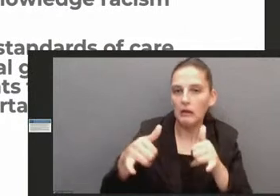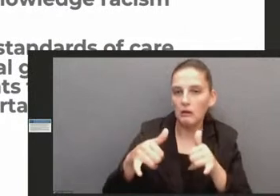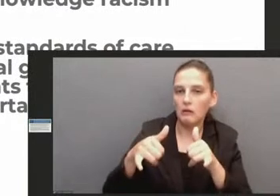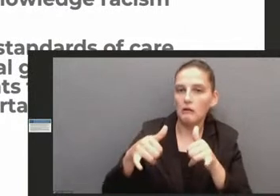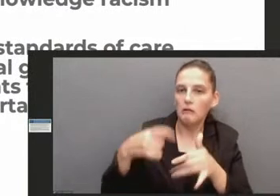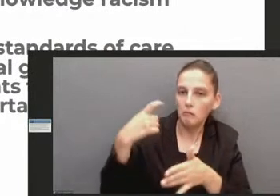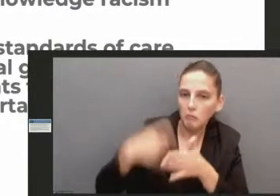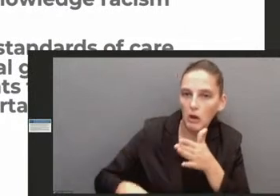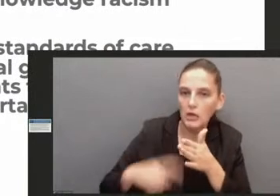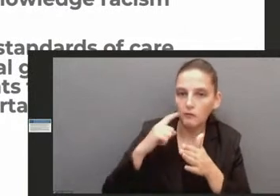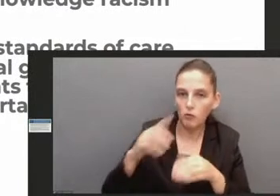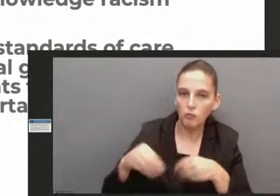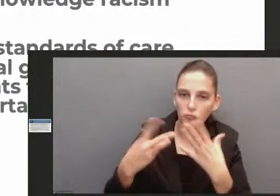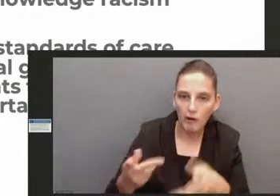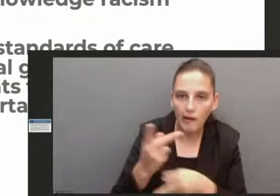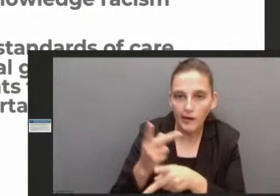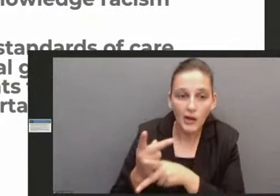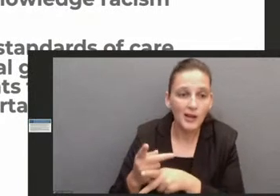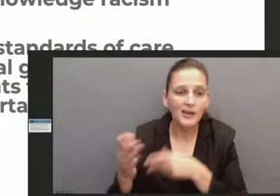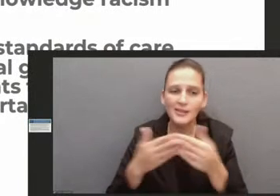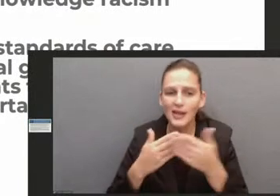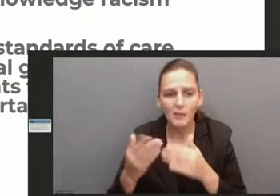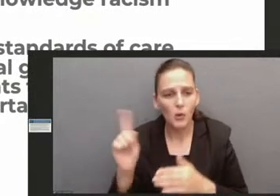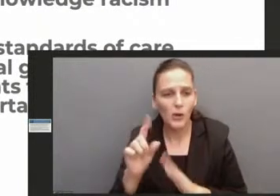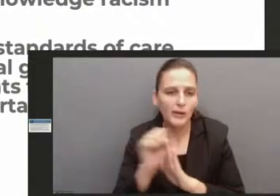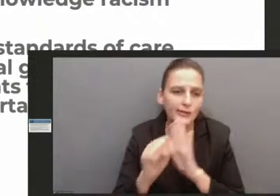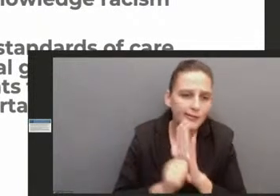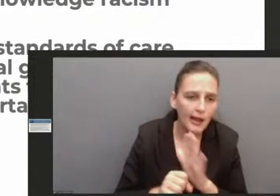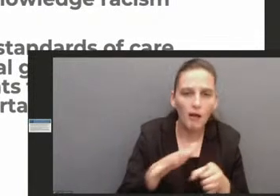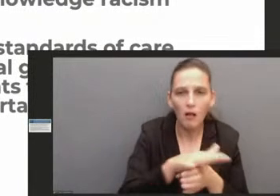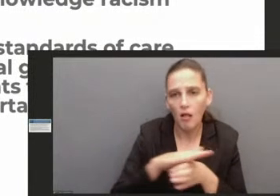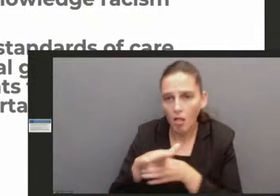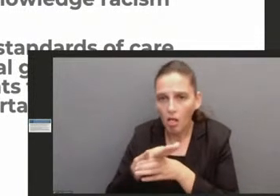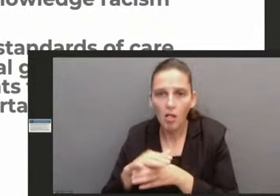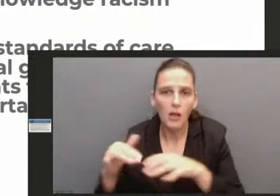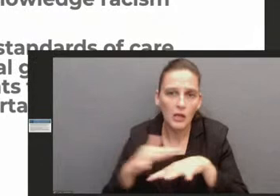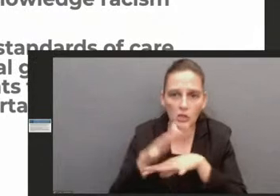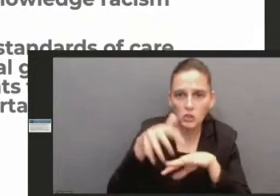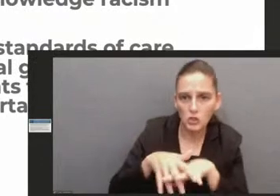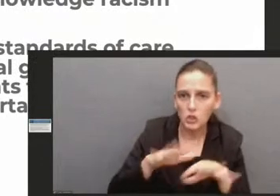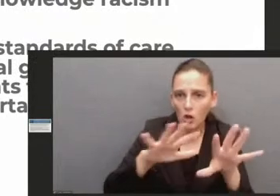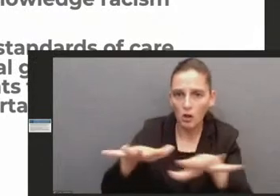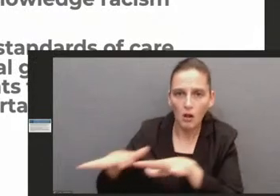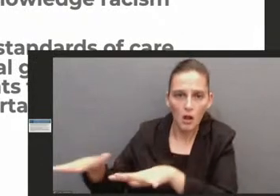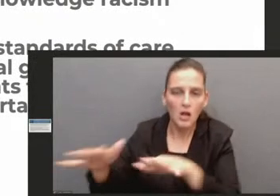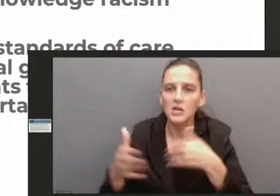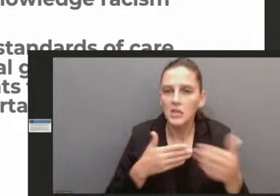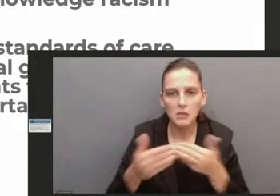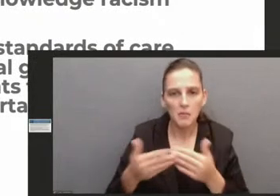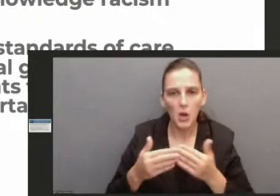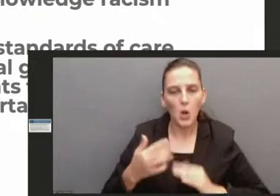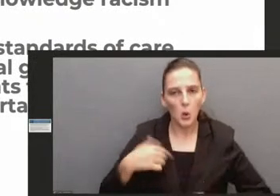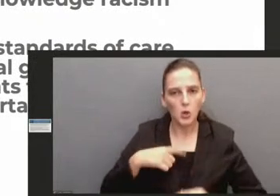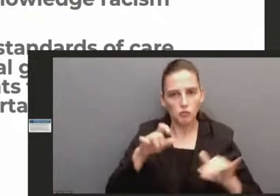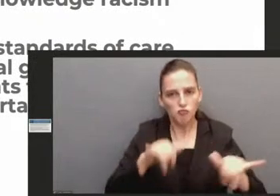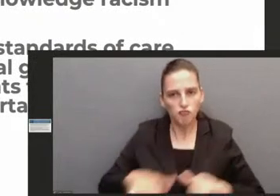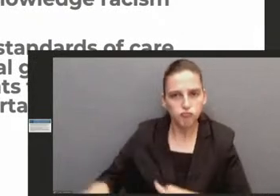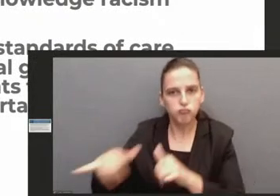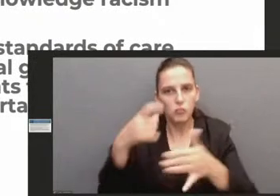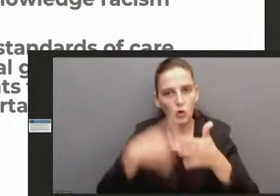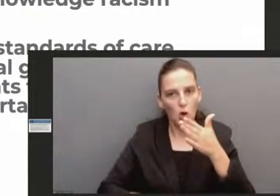with states, tribes, territories, and local governments so that we can be better prepared for the next pandemic, and then we can